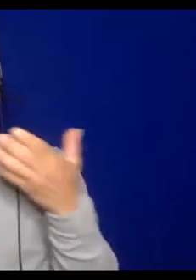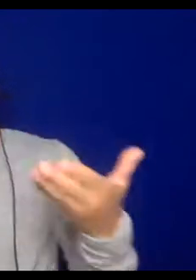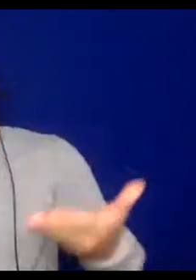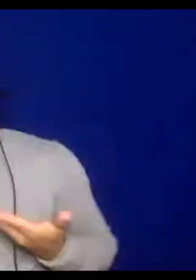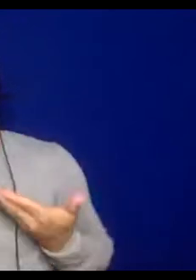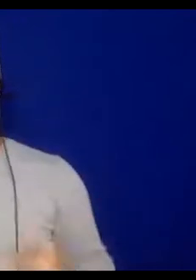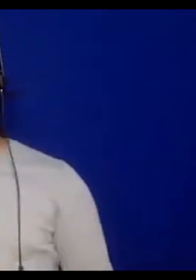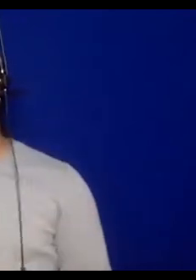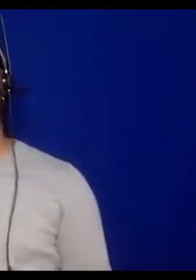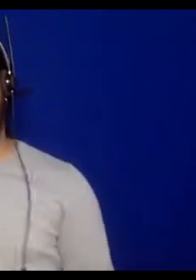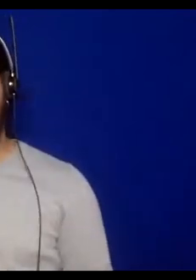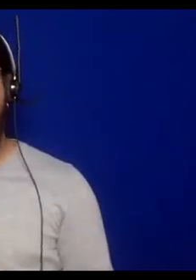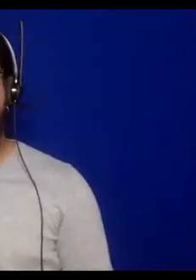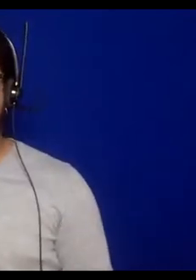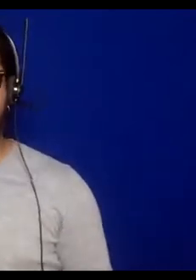Myung.